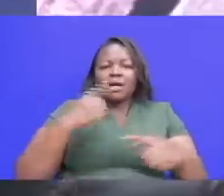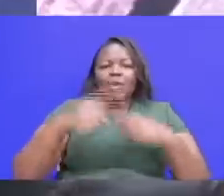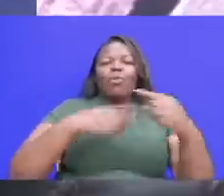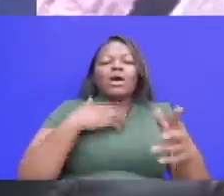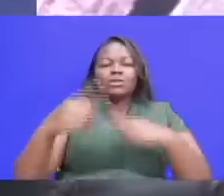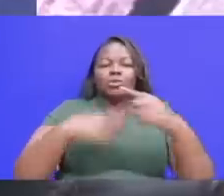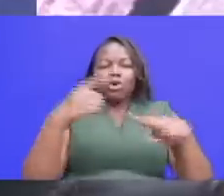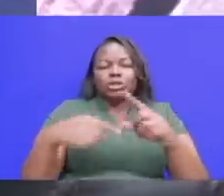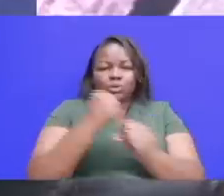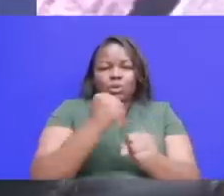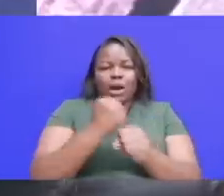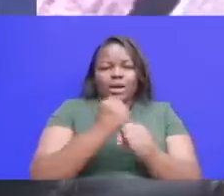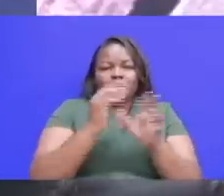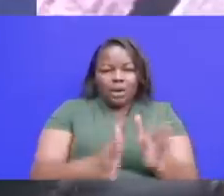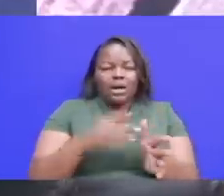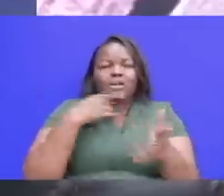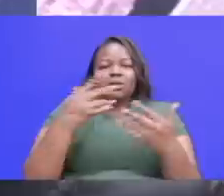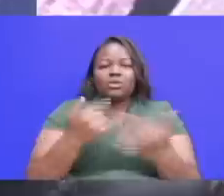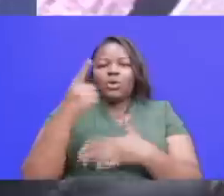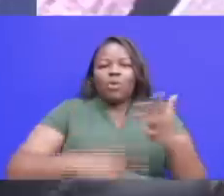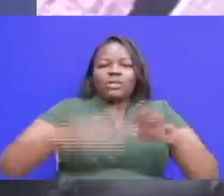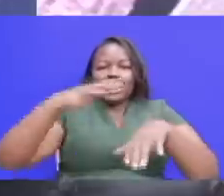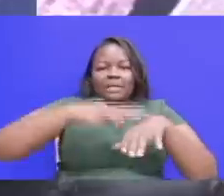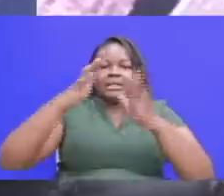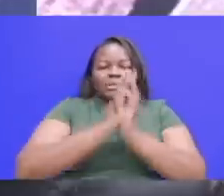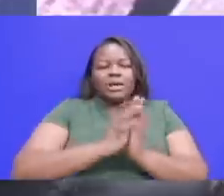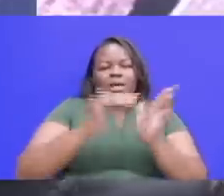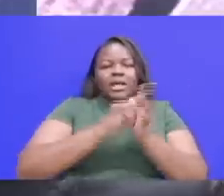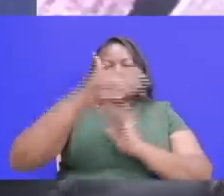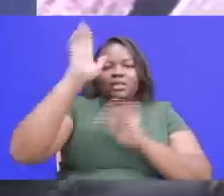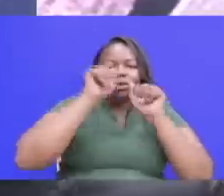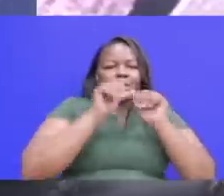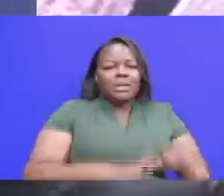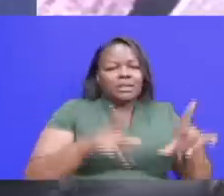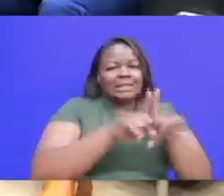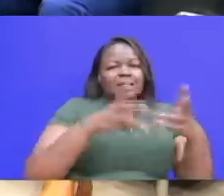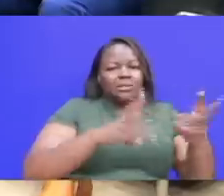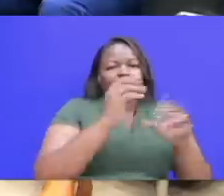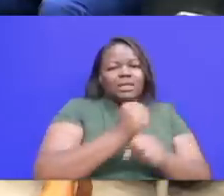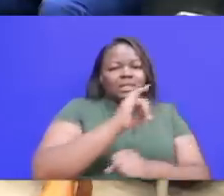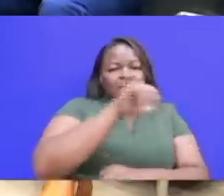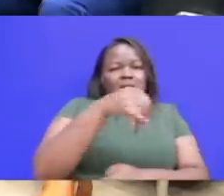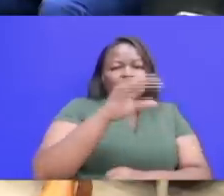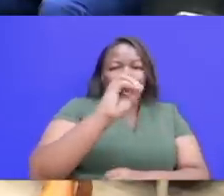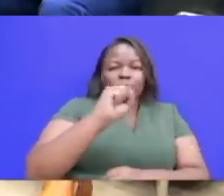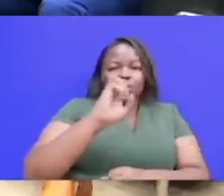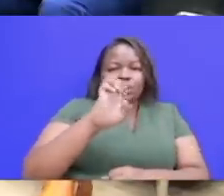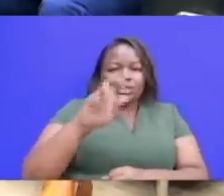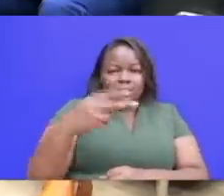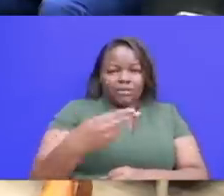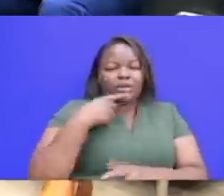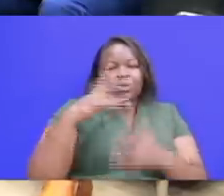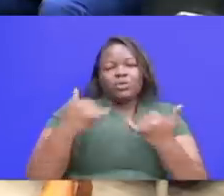whom, whatever I touch, I pray that God blesses them, Amen. Like he did to Joseph. So, irrespective of where we